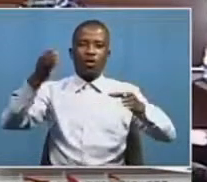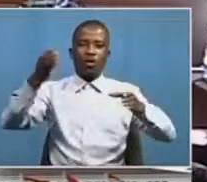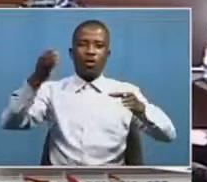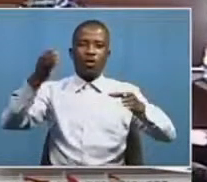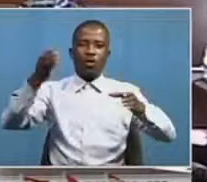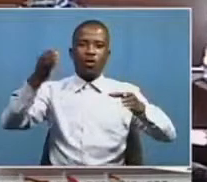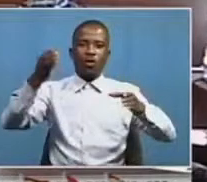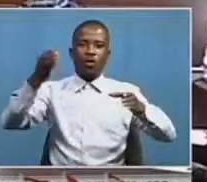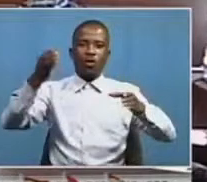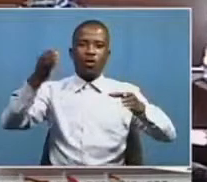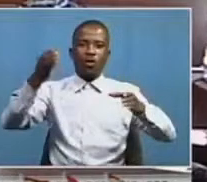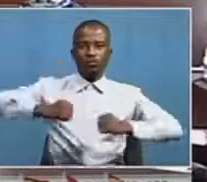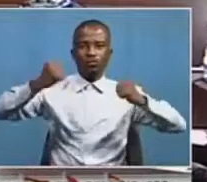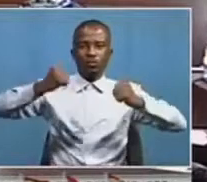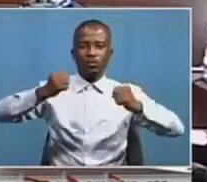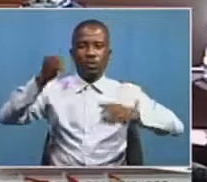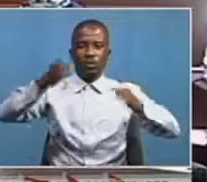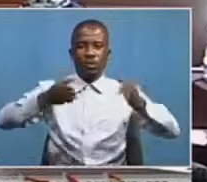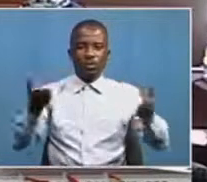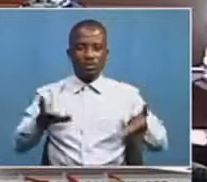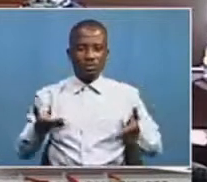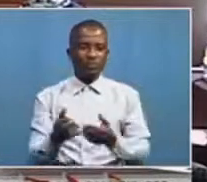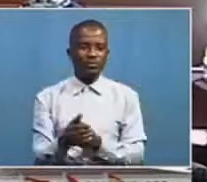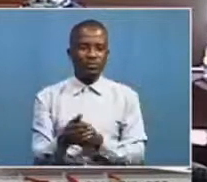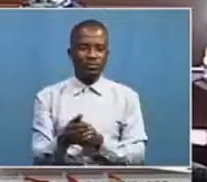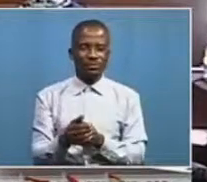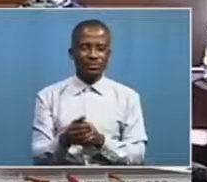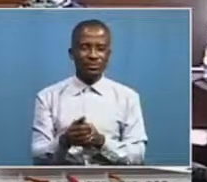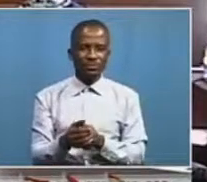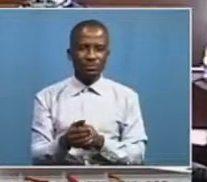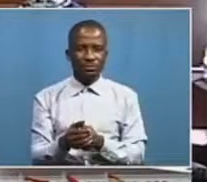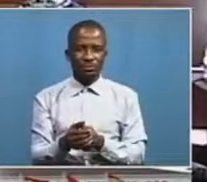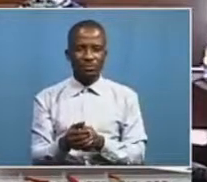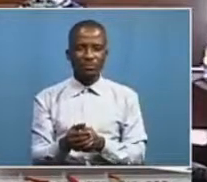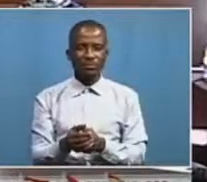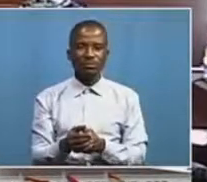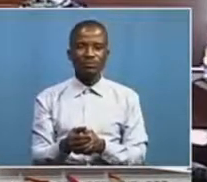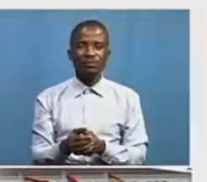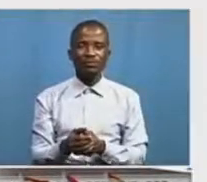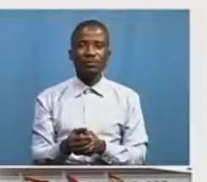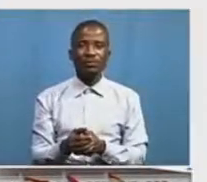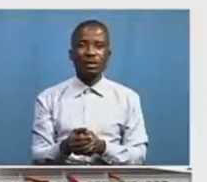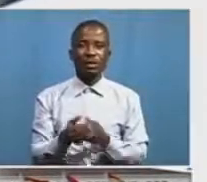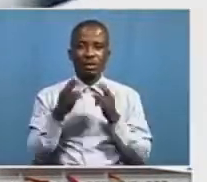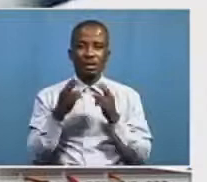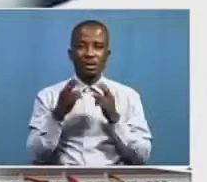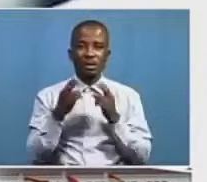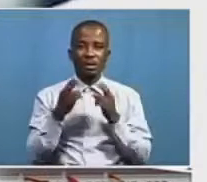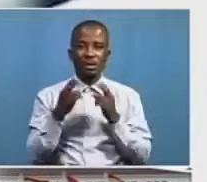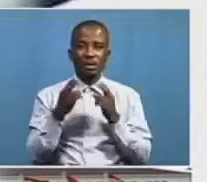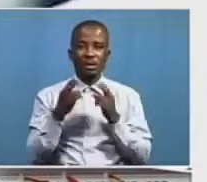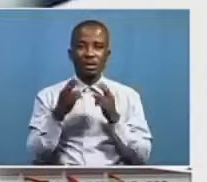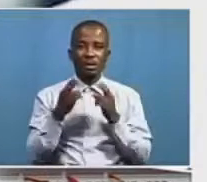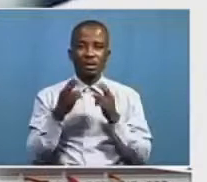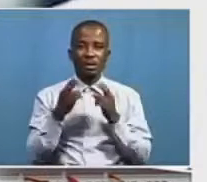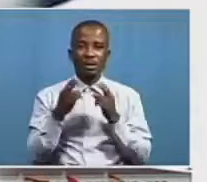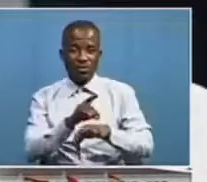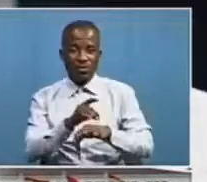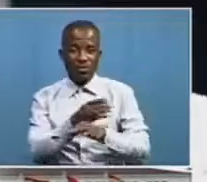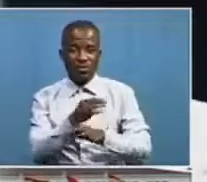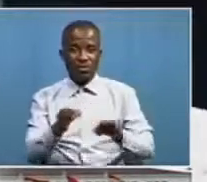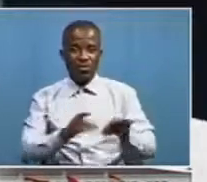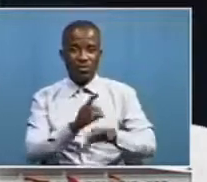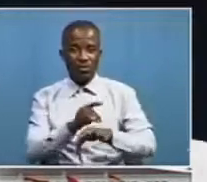23 is part of Chapter 5 of the 1992 Constitution of Fundamental Human Rights and Freedoms, which by Article